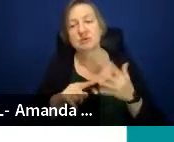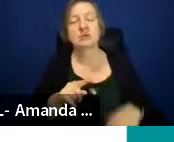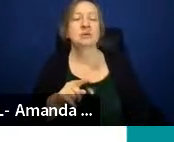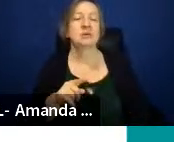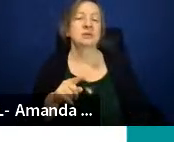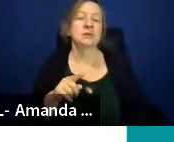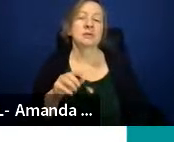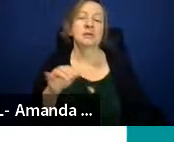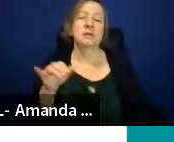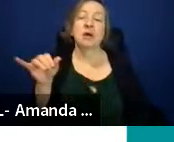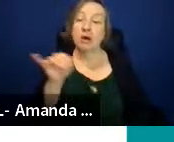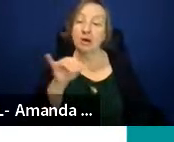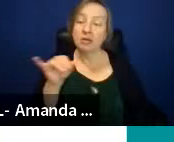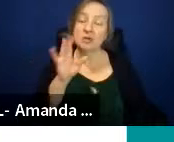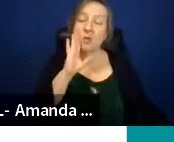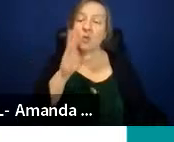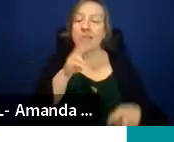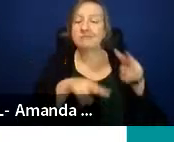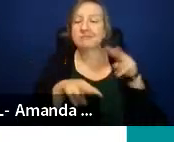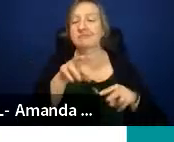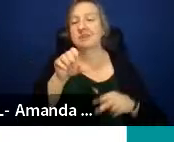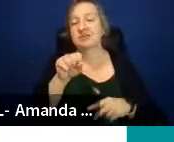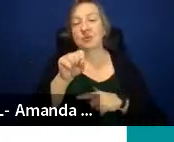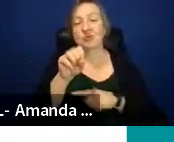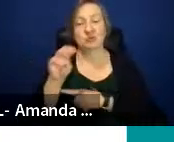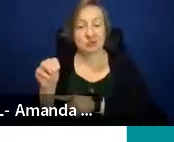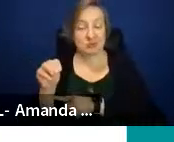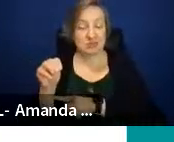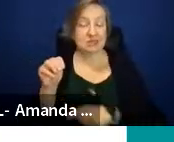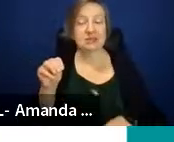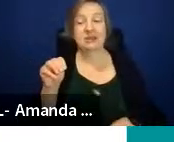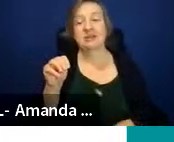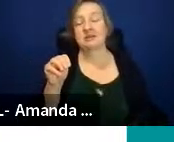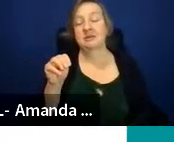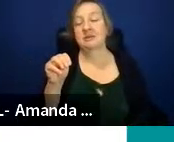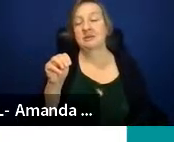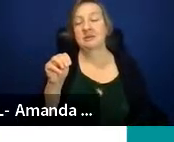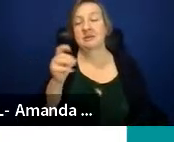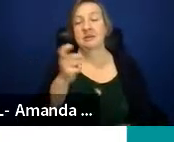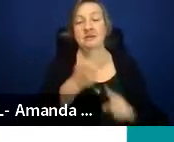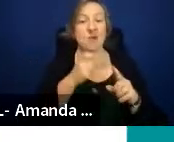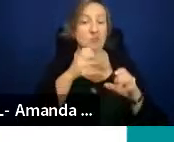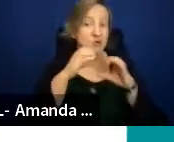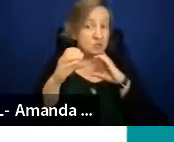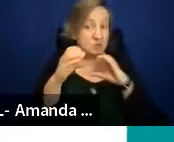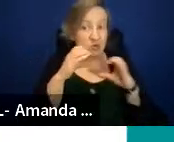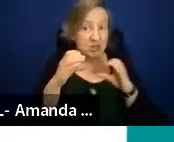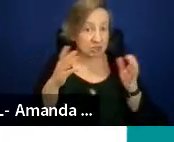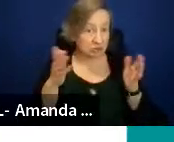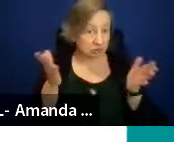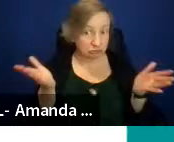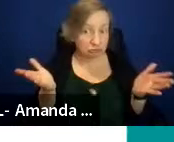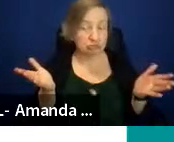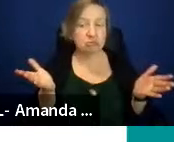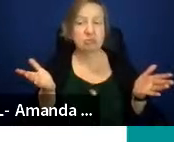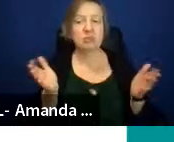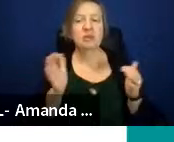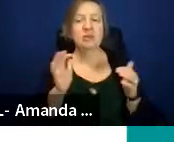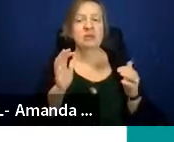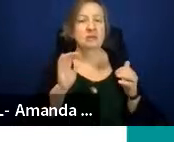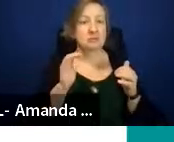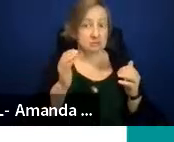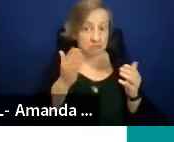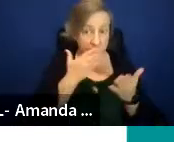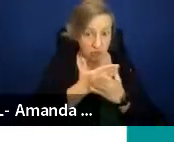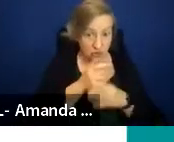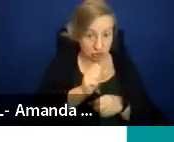looking at social media too, to see from a communication stance how good of a job